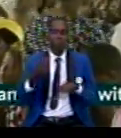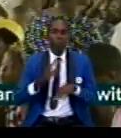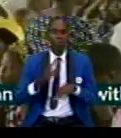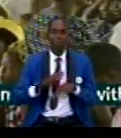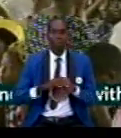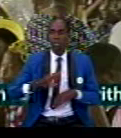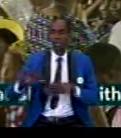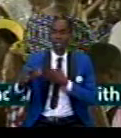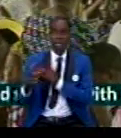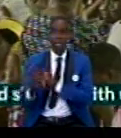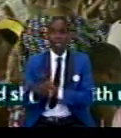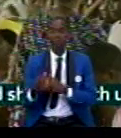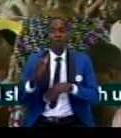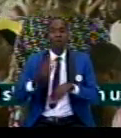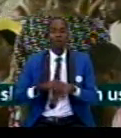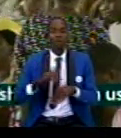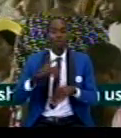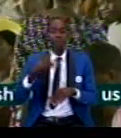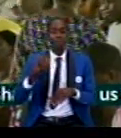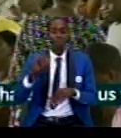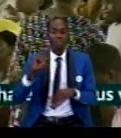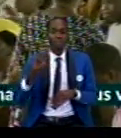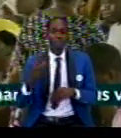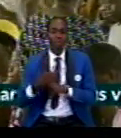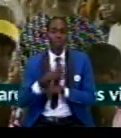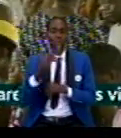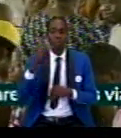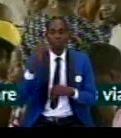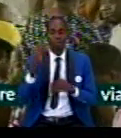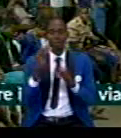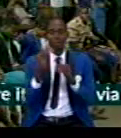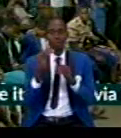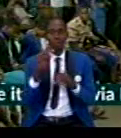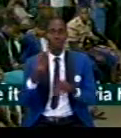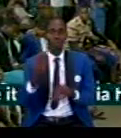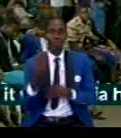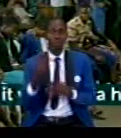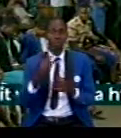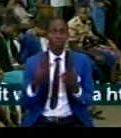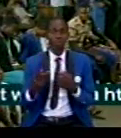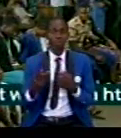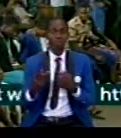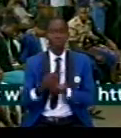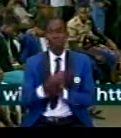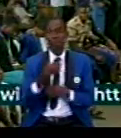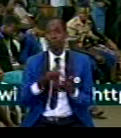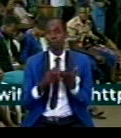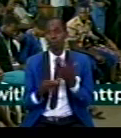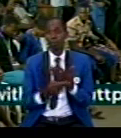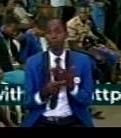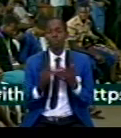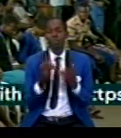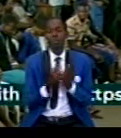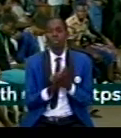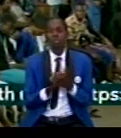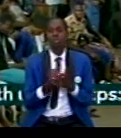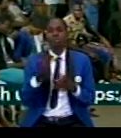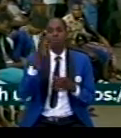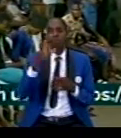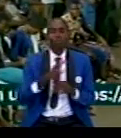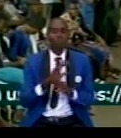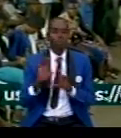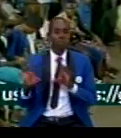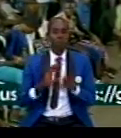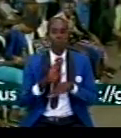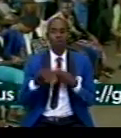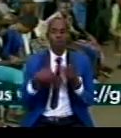he said the pain disappeared and God perfected all that concerns him. Praise the Lord. And now we'll take you